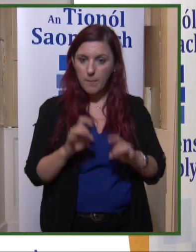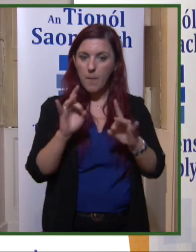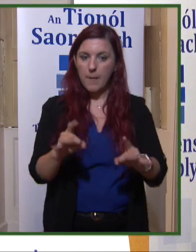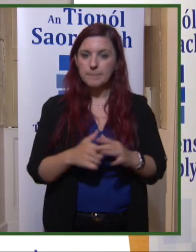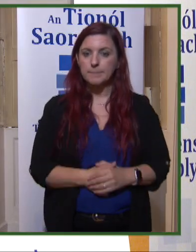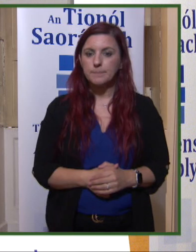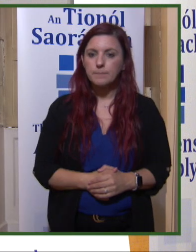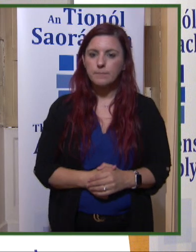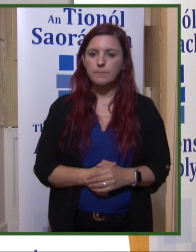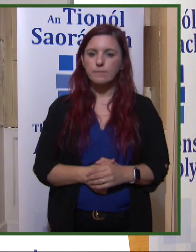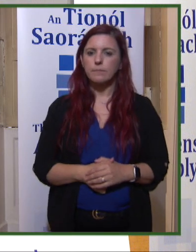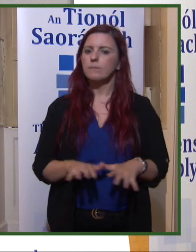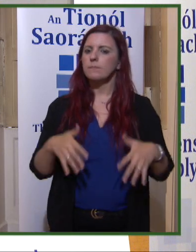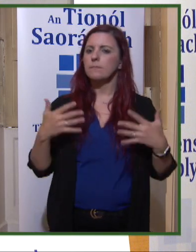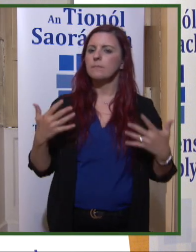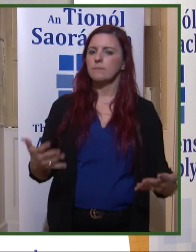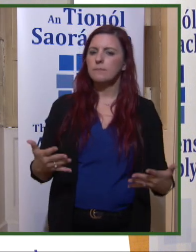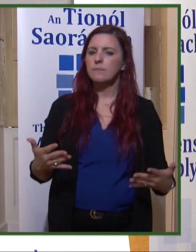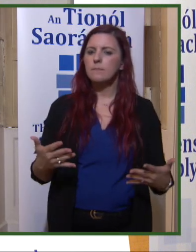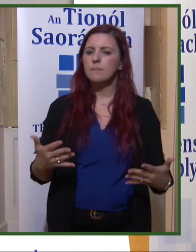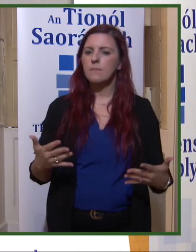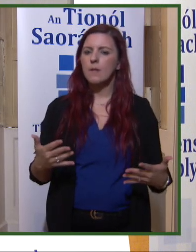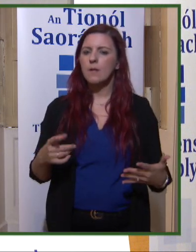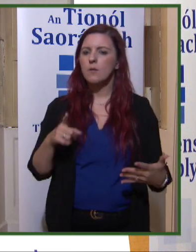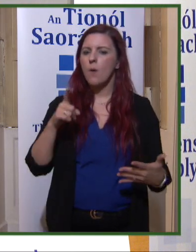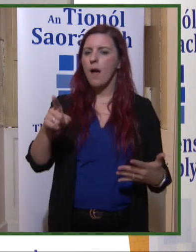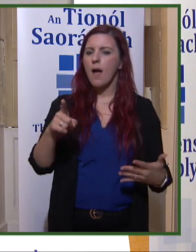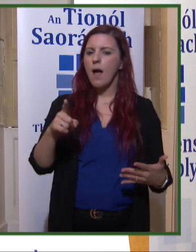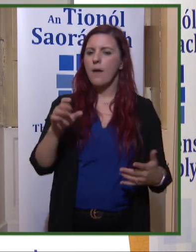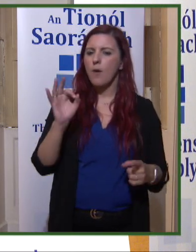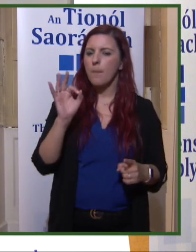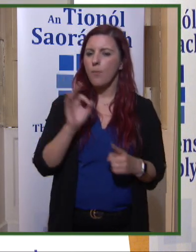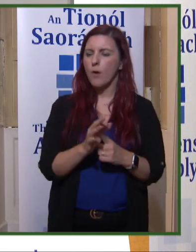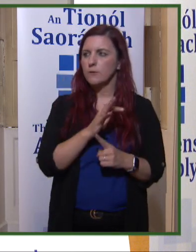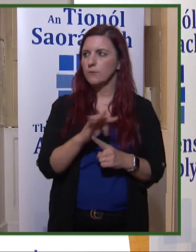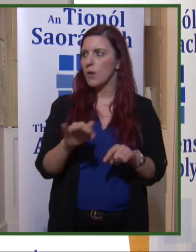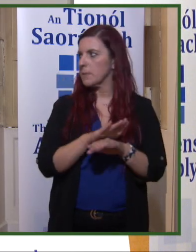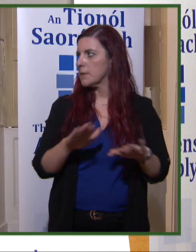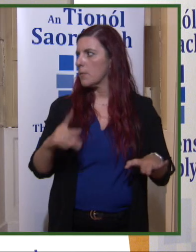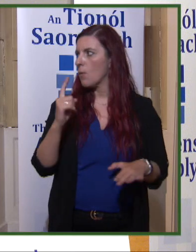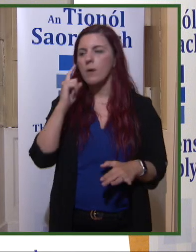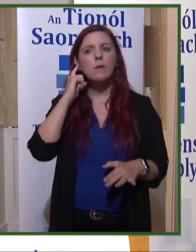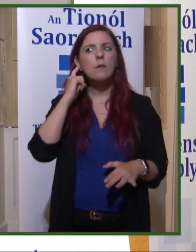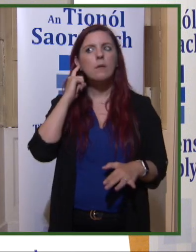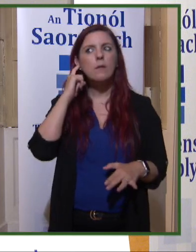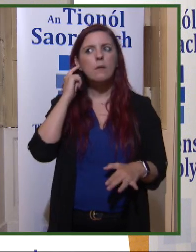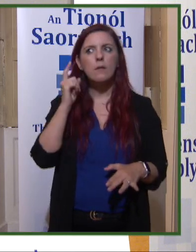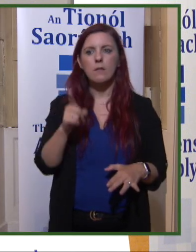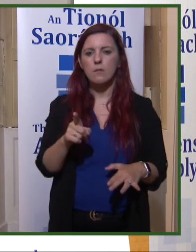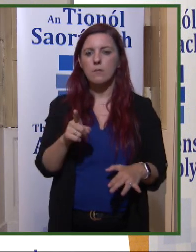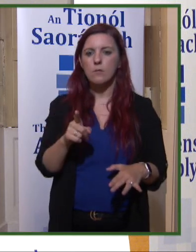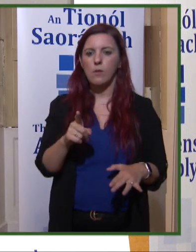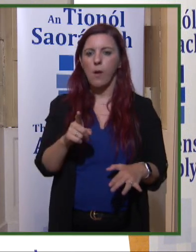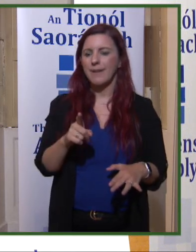done. Okay, I have a question from Tebo. I'm not keen to take questions, but we'll take one if it's immediate